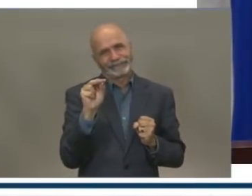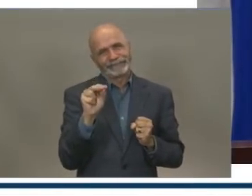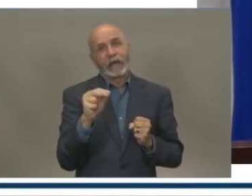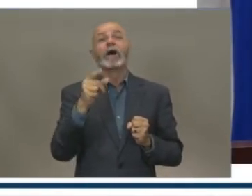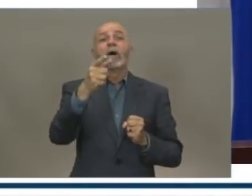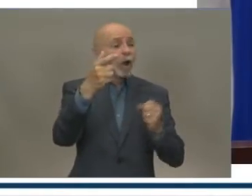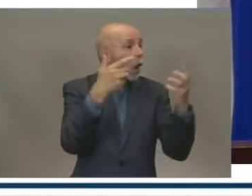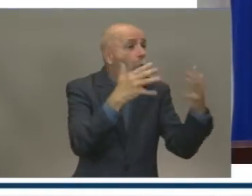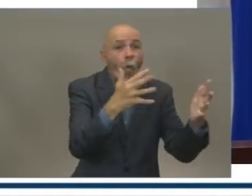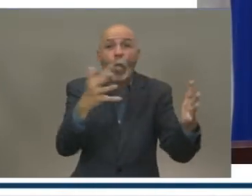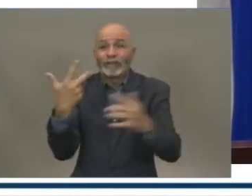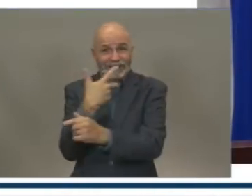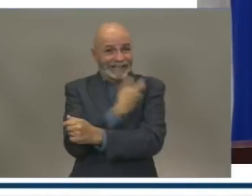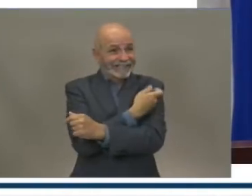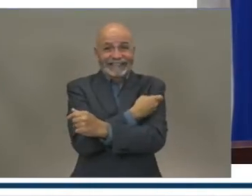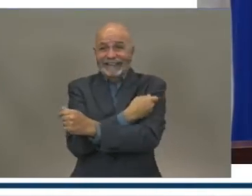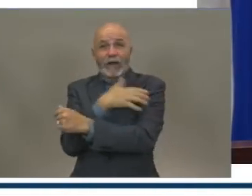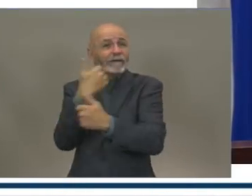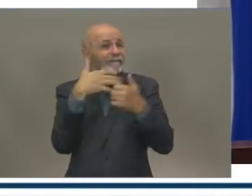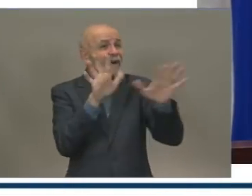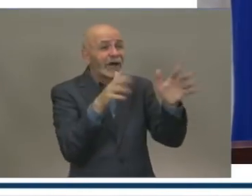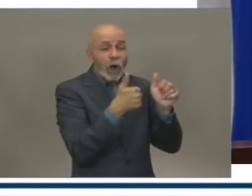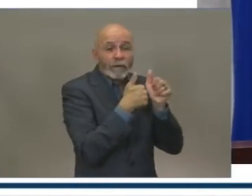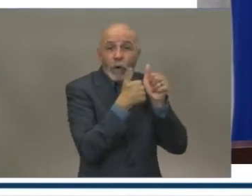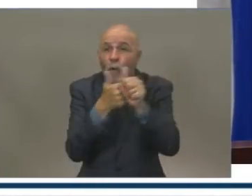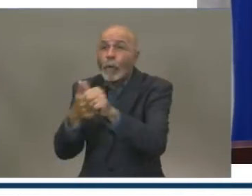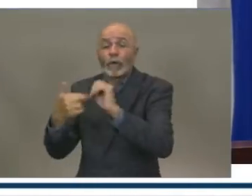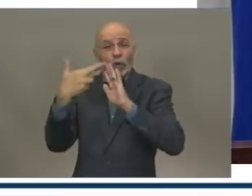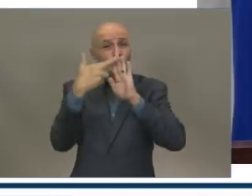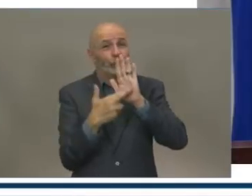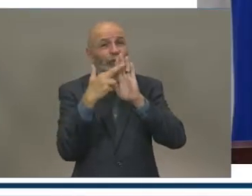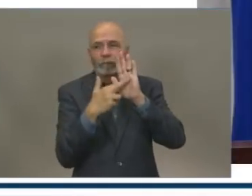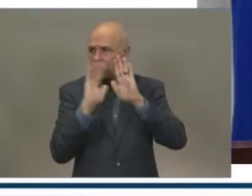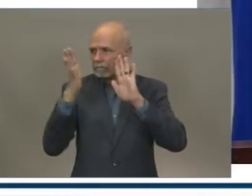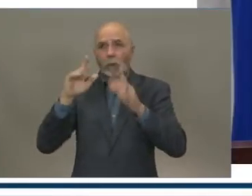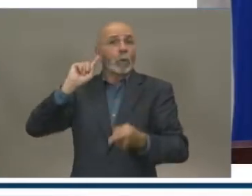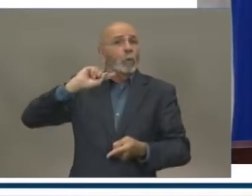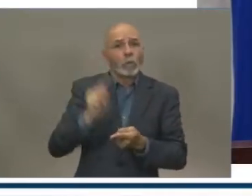working. As the Premier said, as expected, there are some pockets of